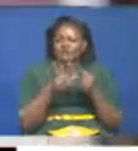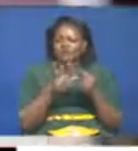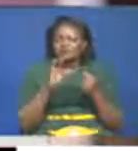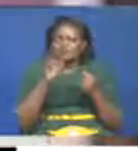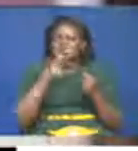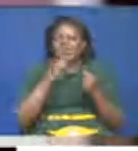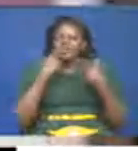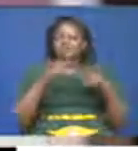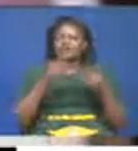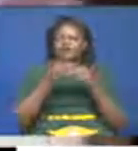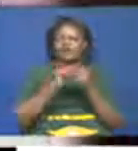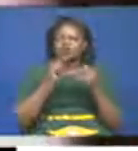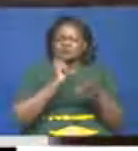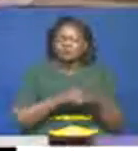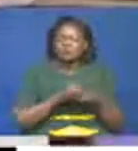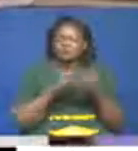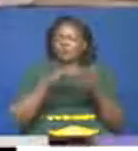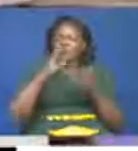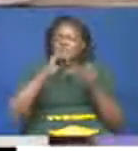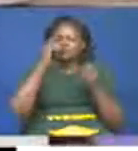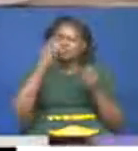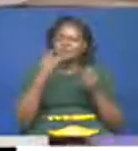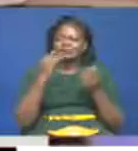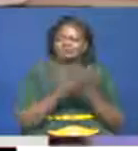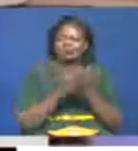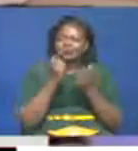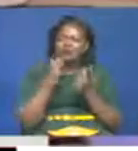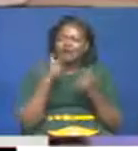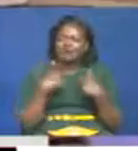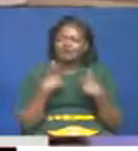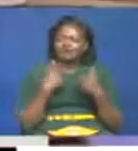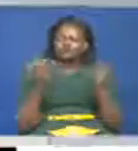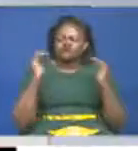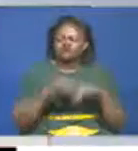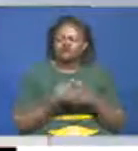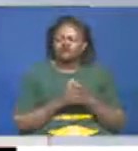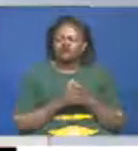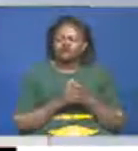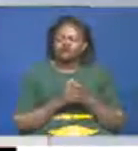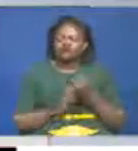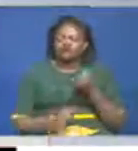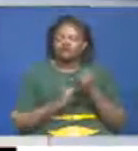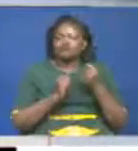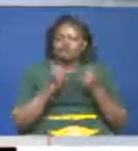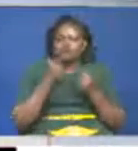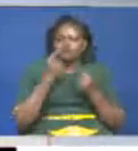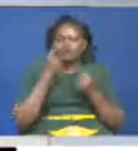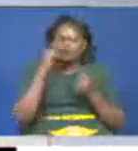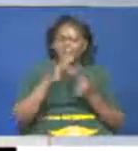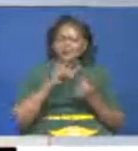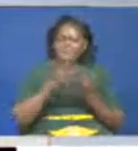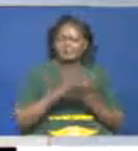for flexible terms, especially for the green sector, who may not have conventional collateral. For risky sectors such as